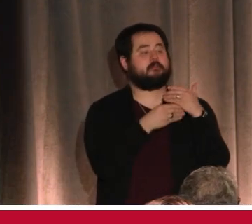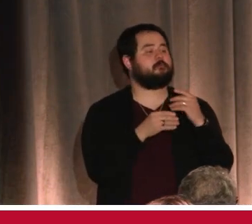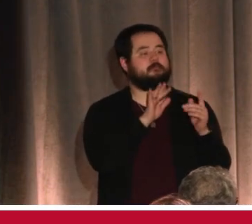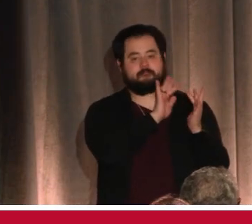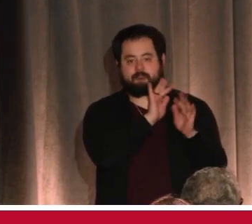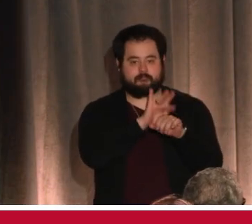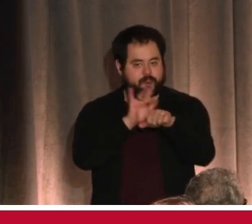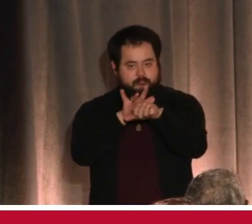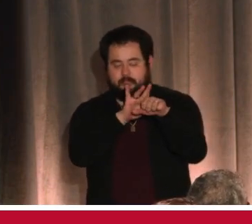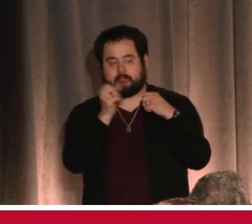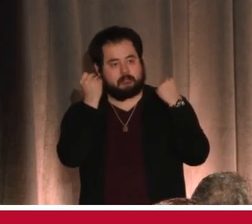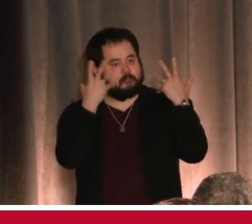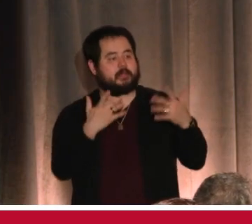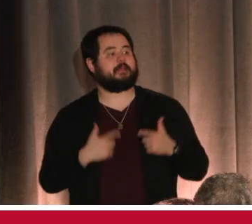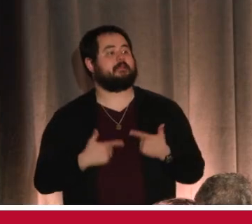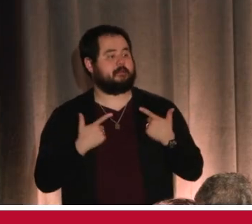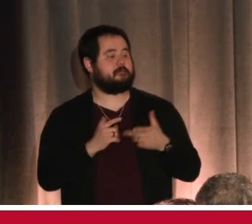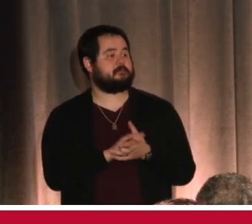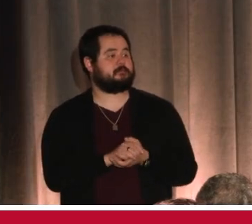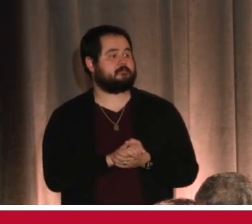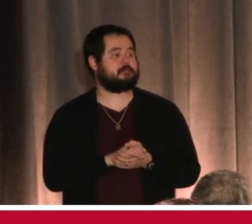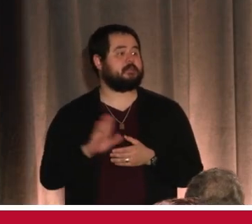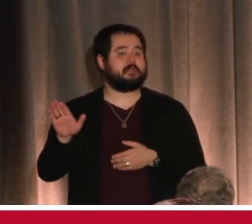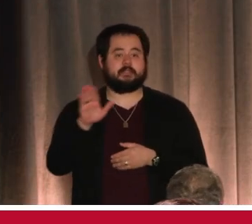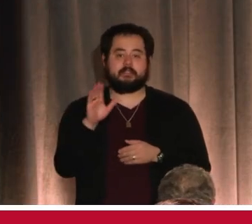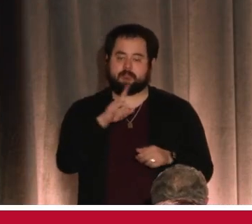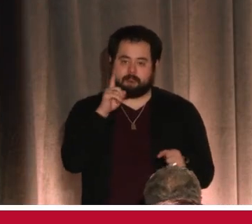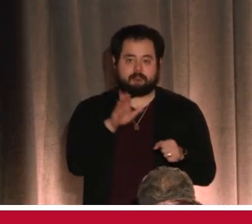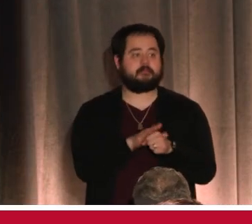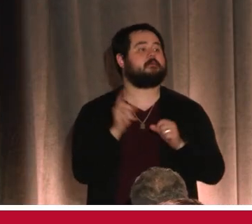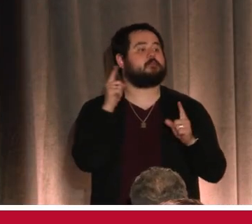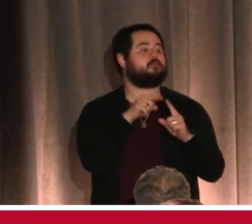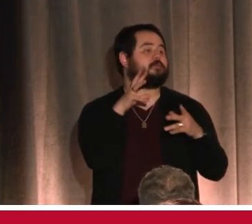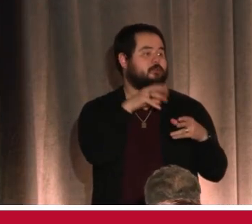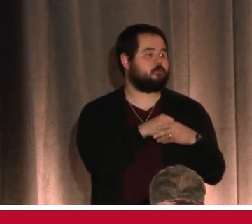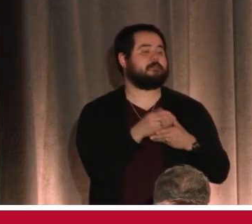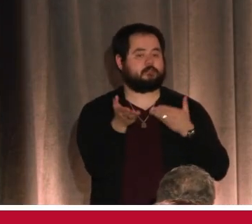lives. His unwavering commitment to inclusivity and service